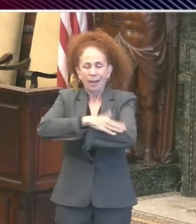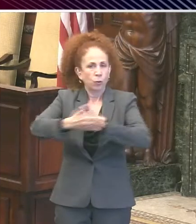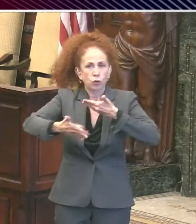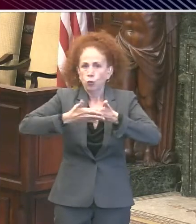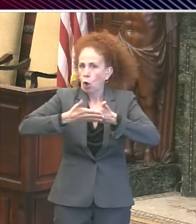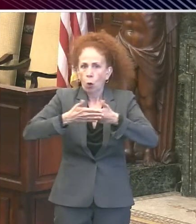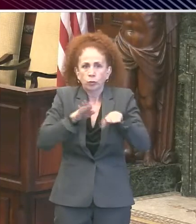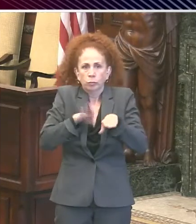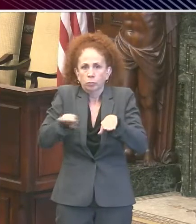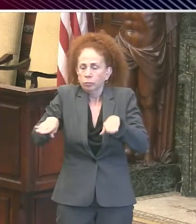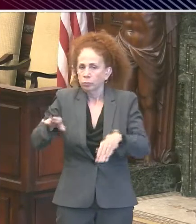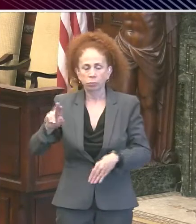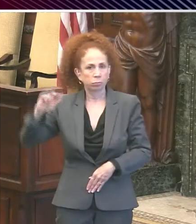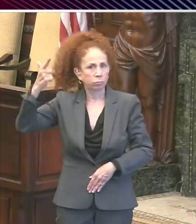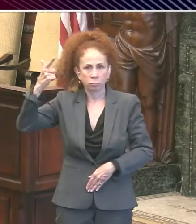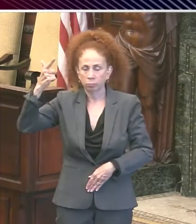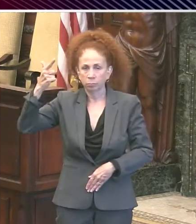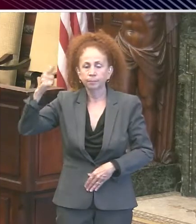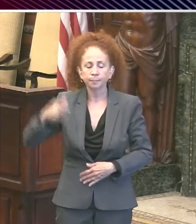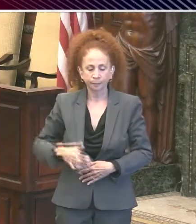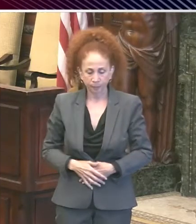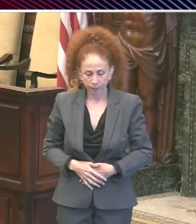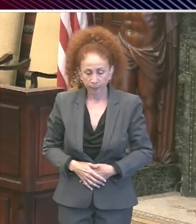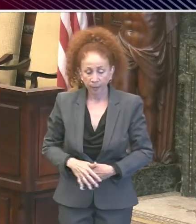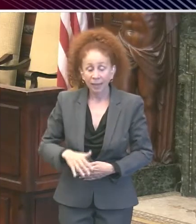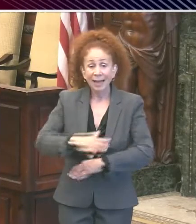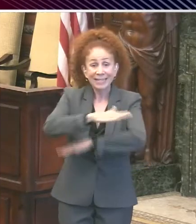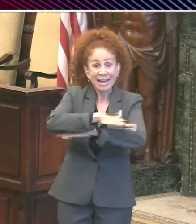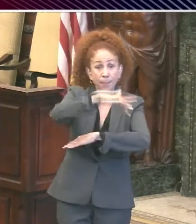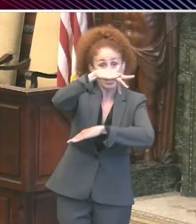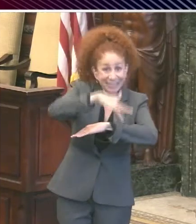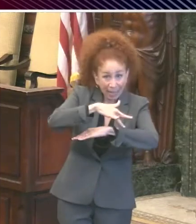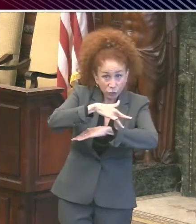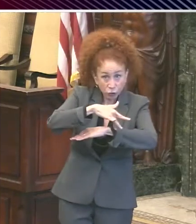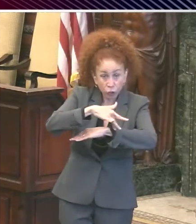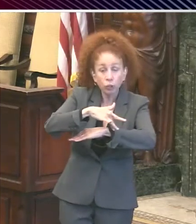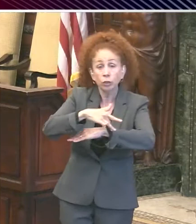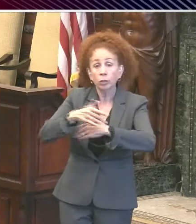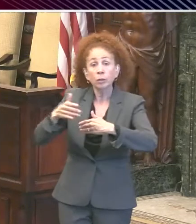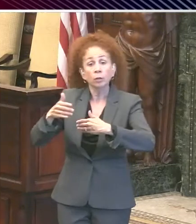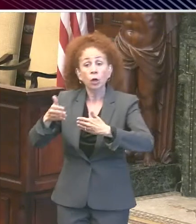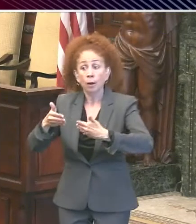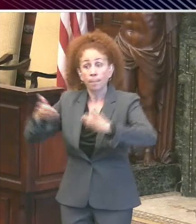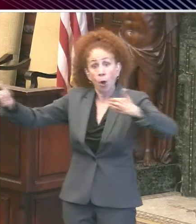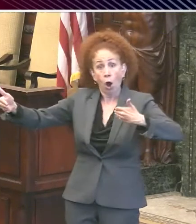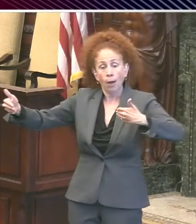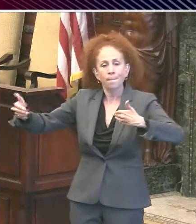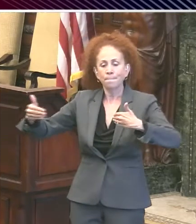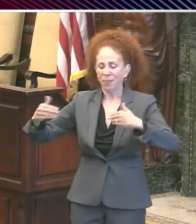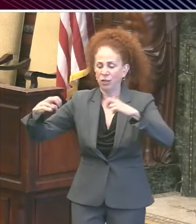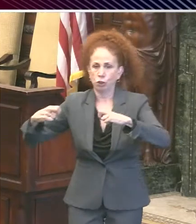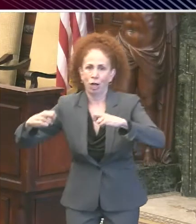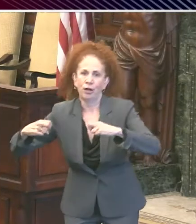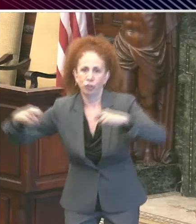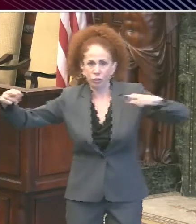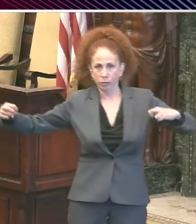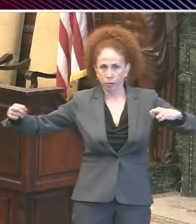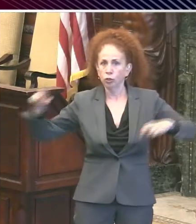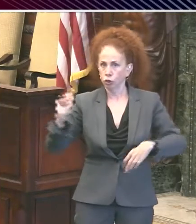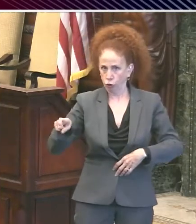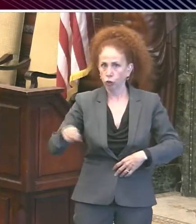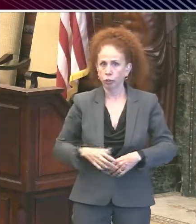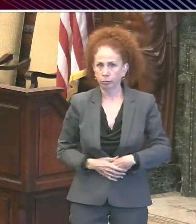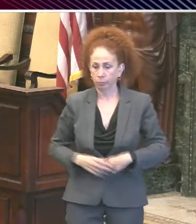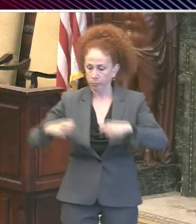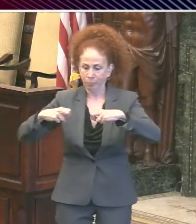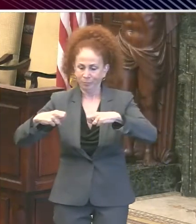close together. The centers of the tables may be 6 feet apart, but the chairs are less than that. So people are too close to each other. People at one table could